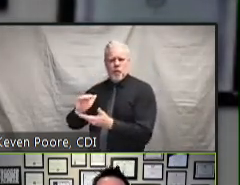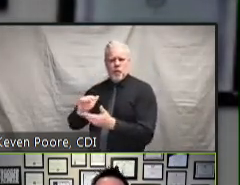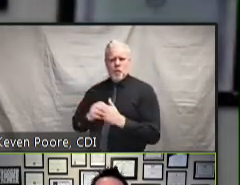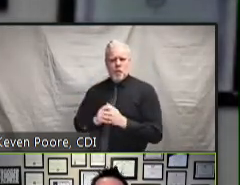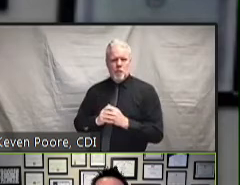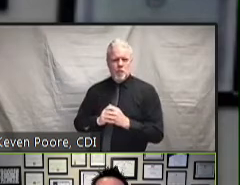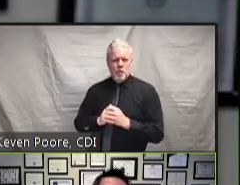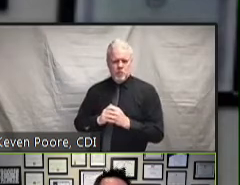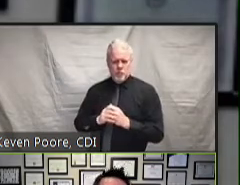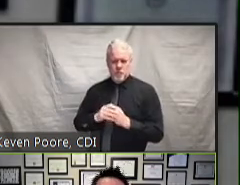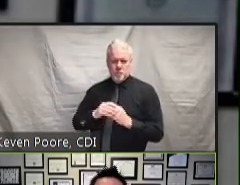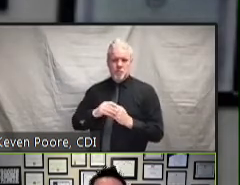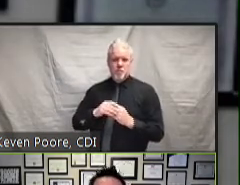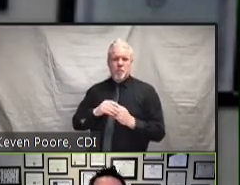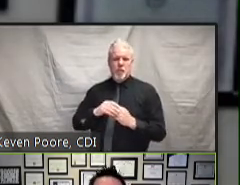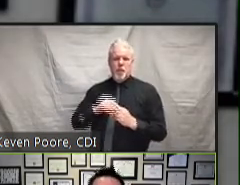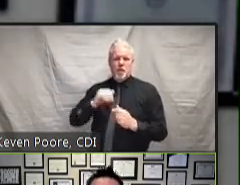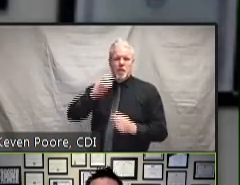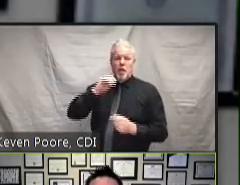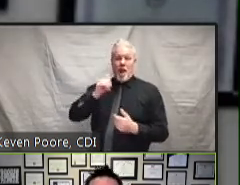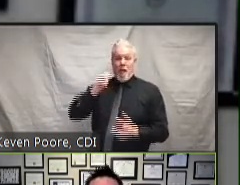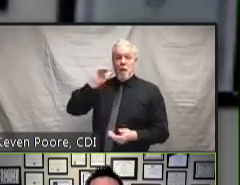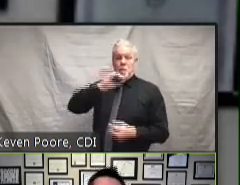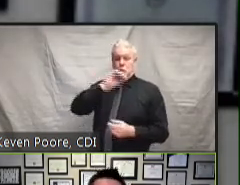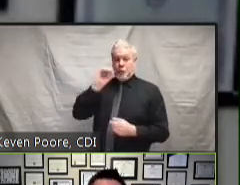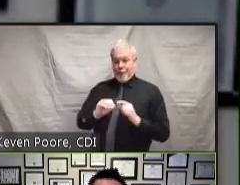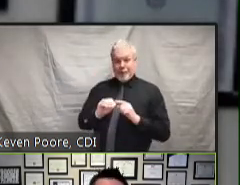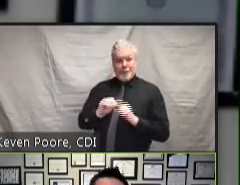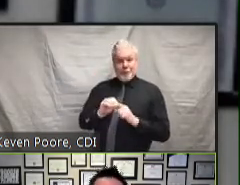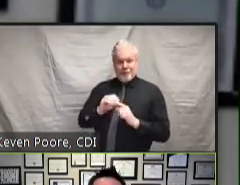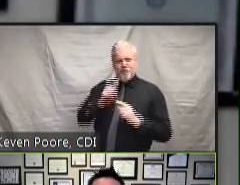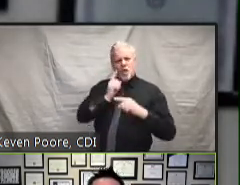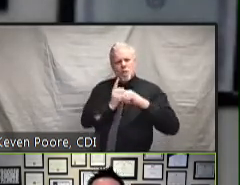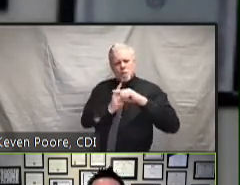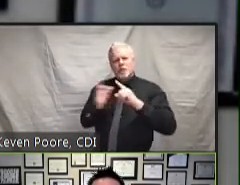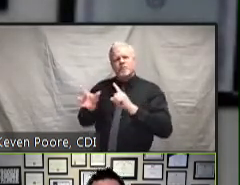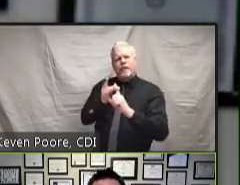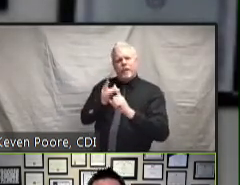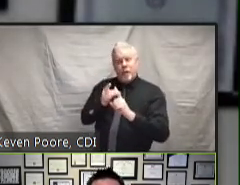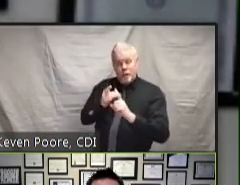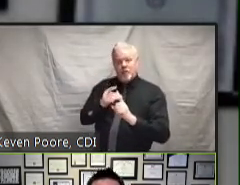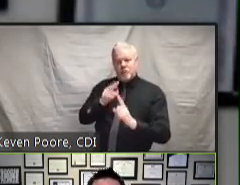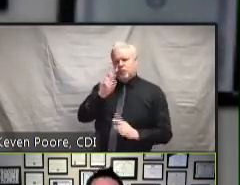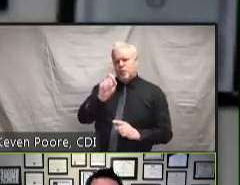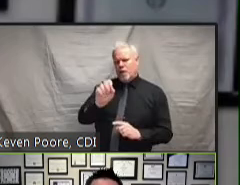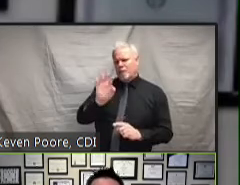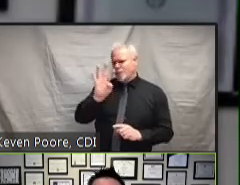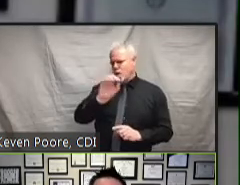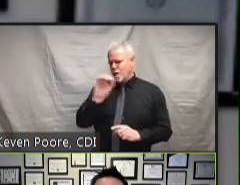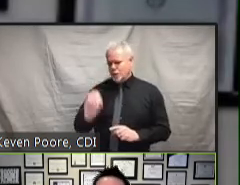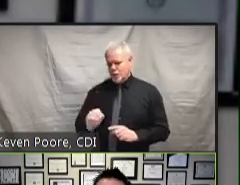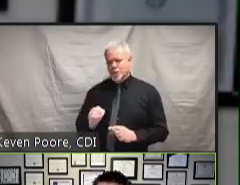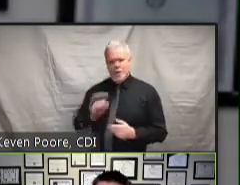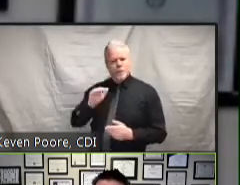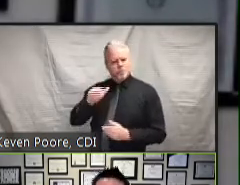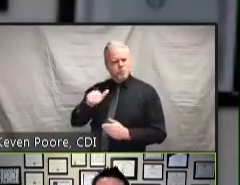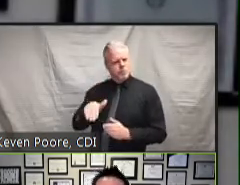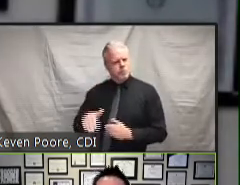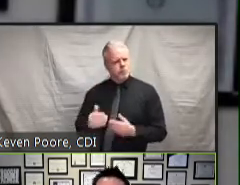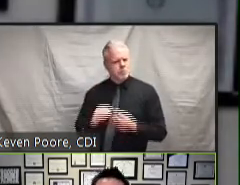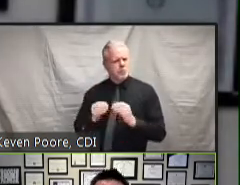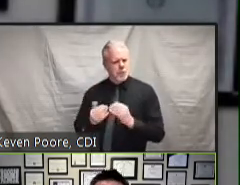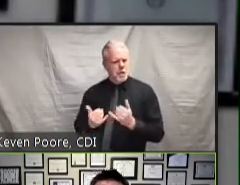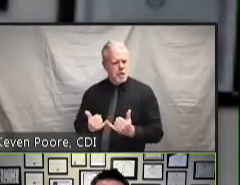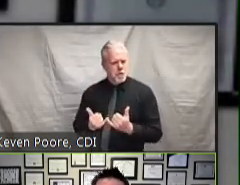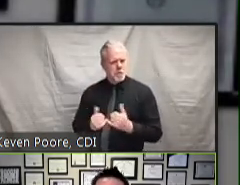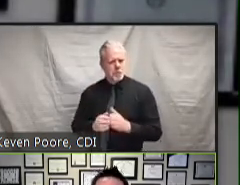2.94%. And many often ask, well, how did it get to be, quote, so good? First of all, I want to caution that we're not out of the woods. That is